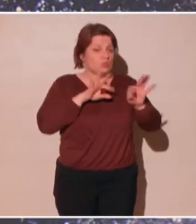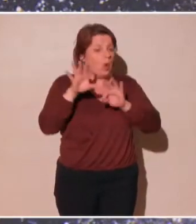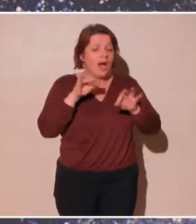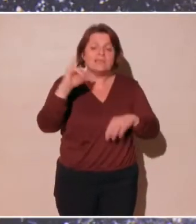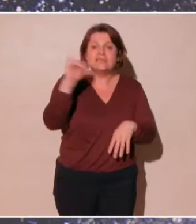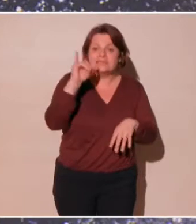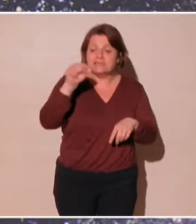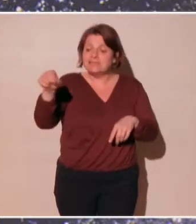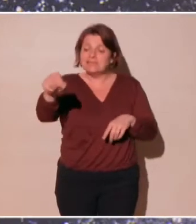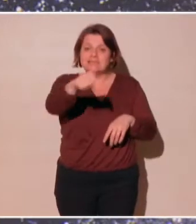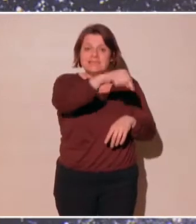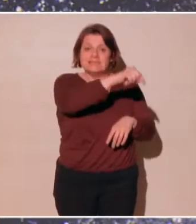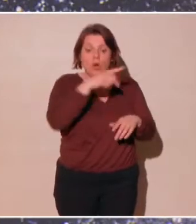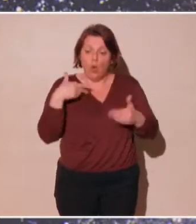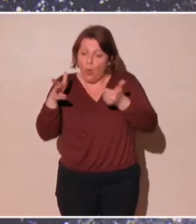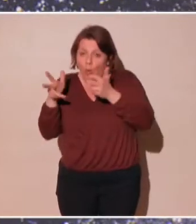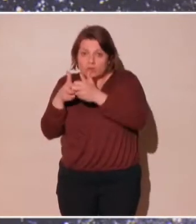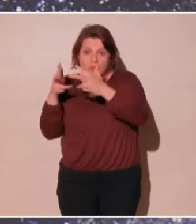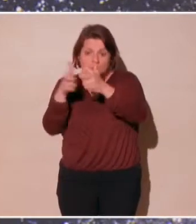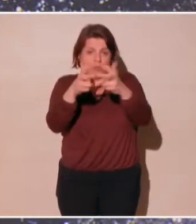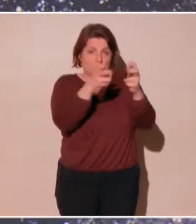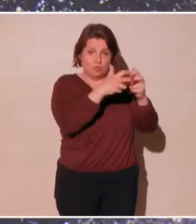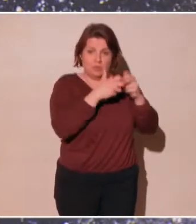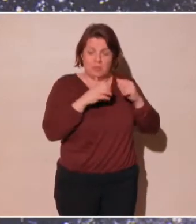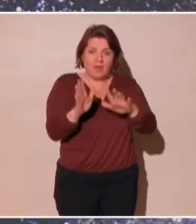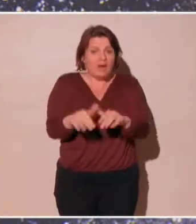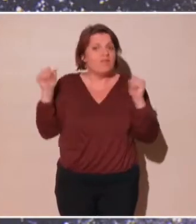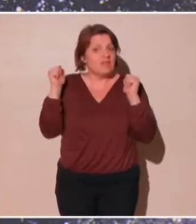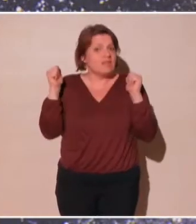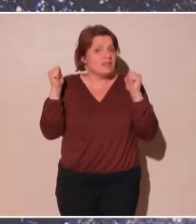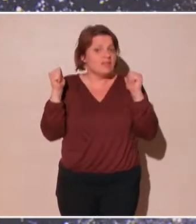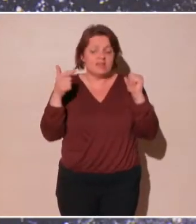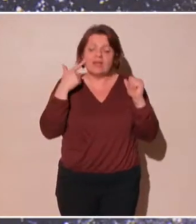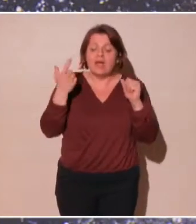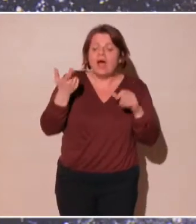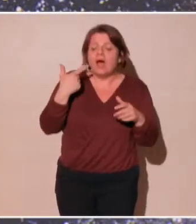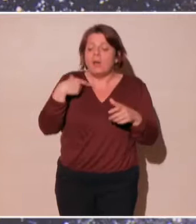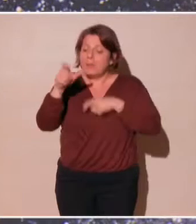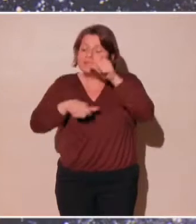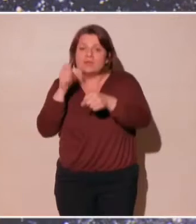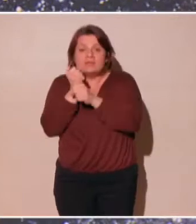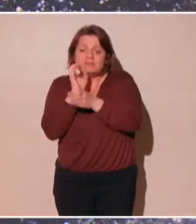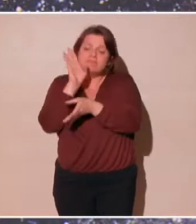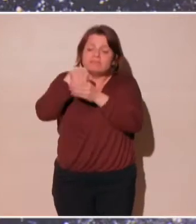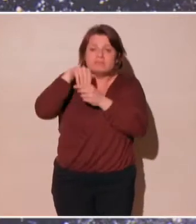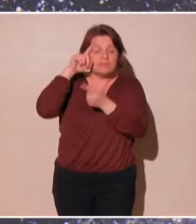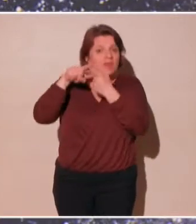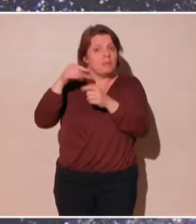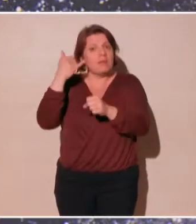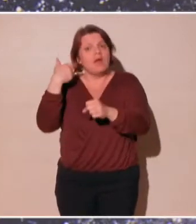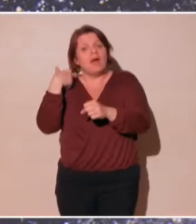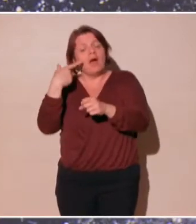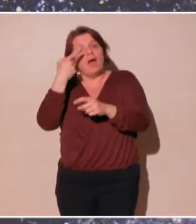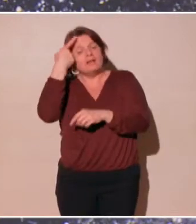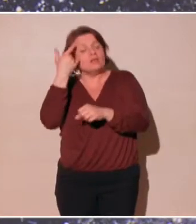of diversity among the stakeholders that will be able to make certain decisions. So we need to make sure that there is that the stakeholders